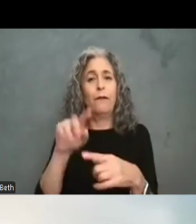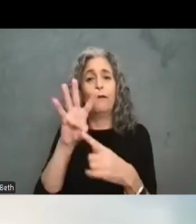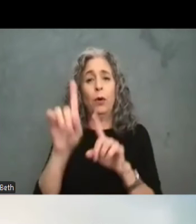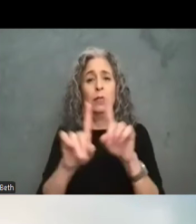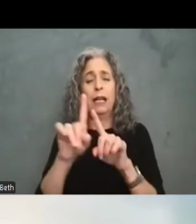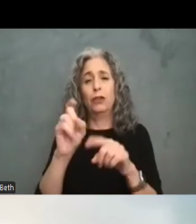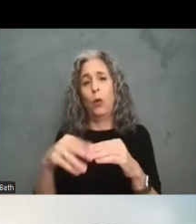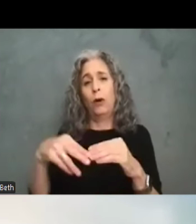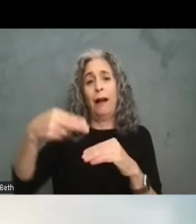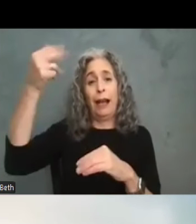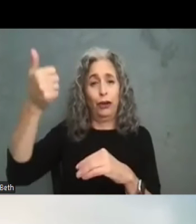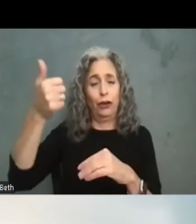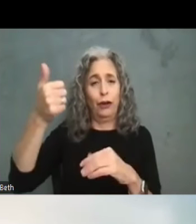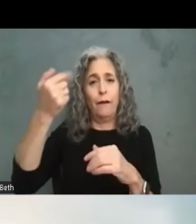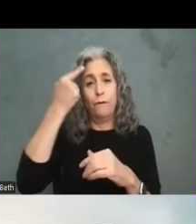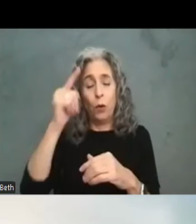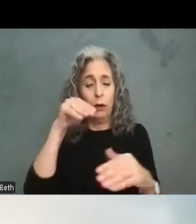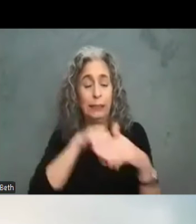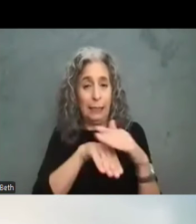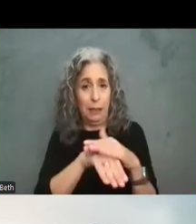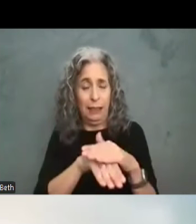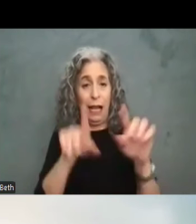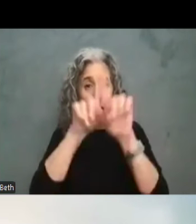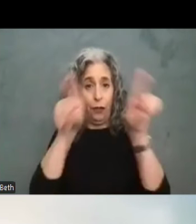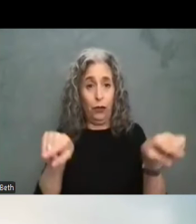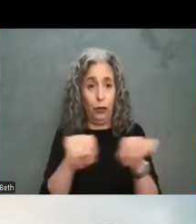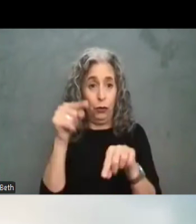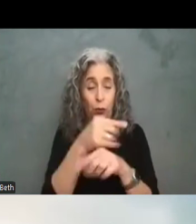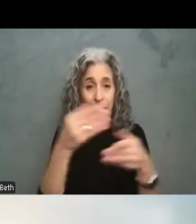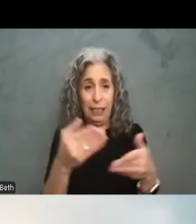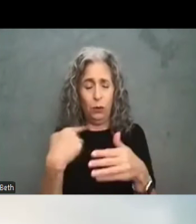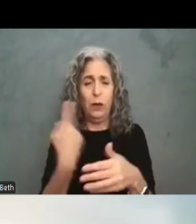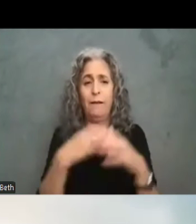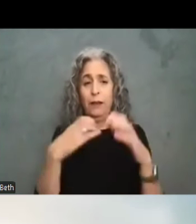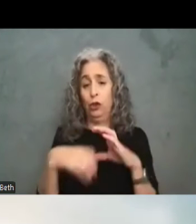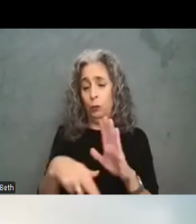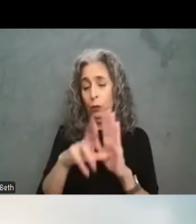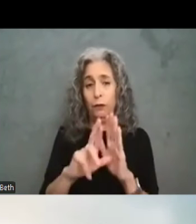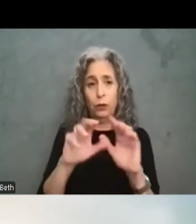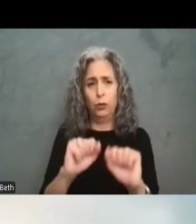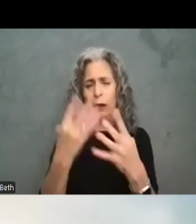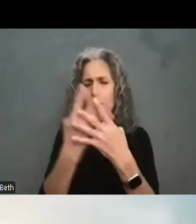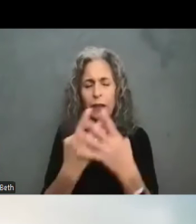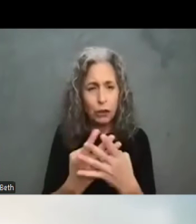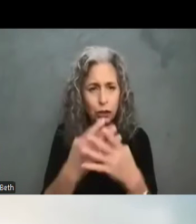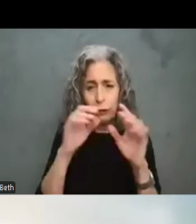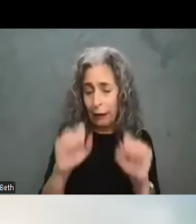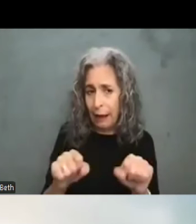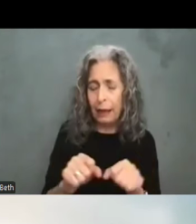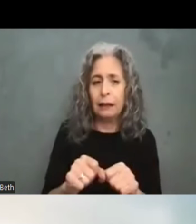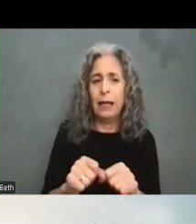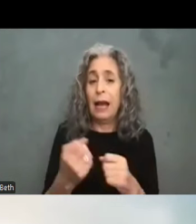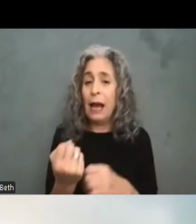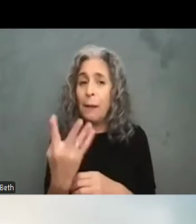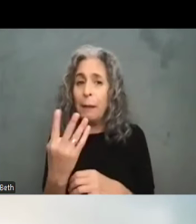accessibility. And on our screen here, we've got consumer reviews that you can filter by the number